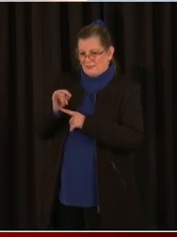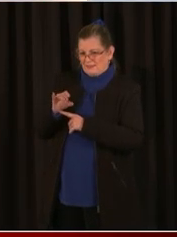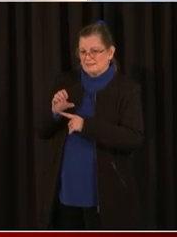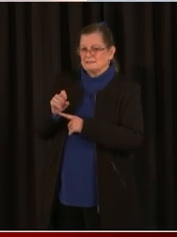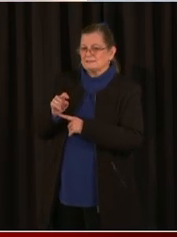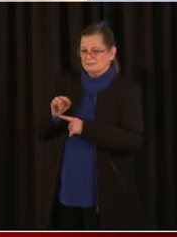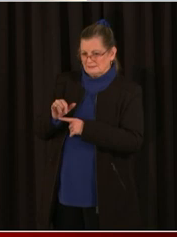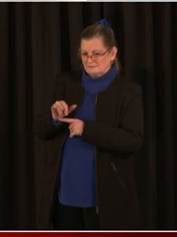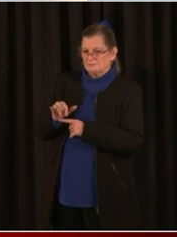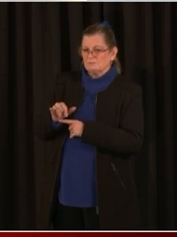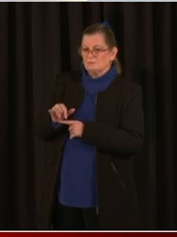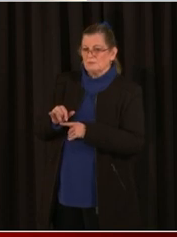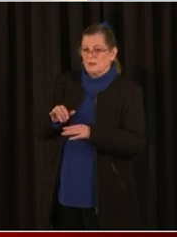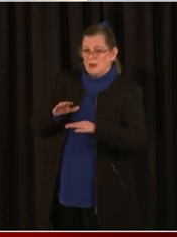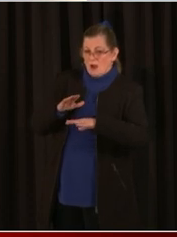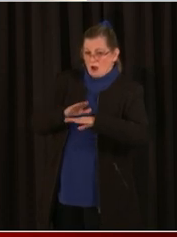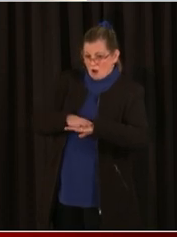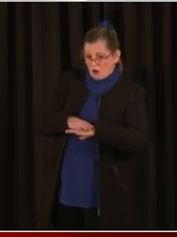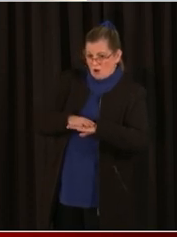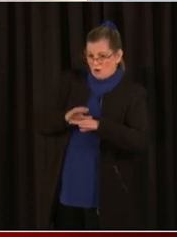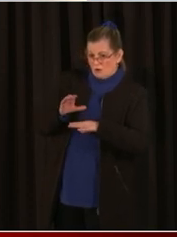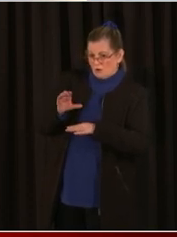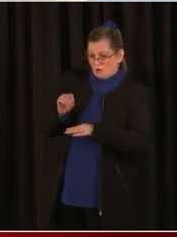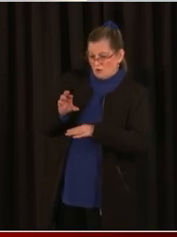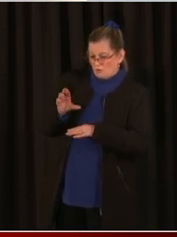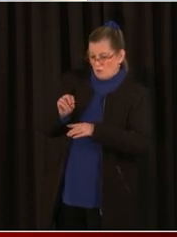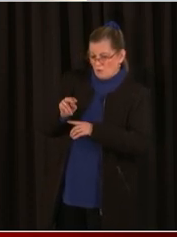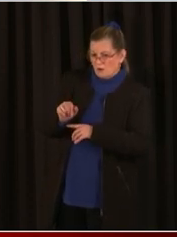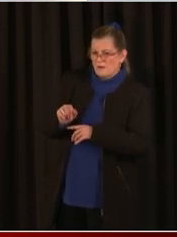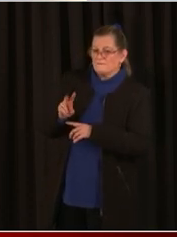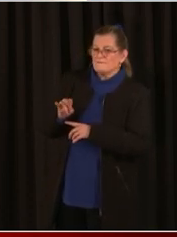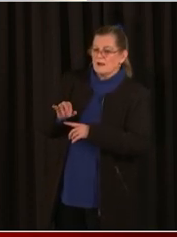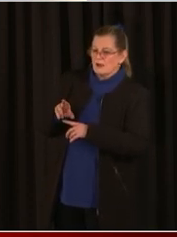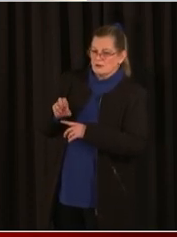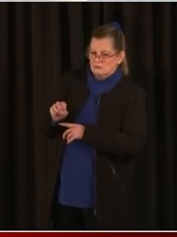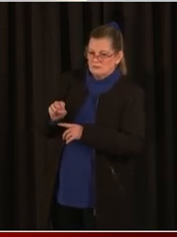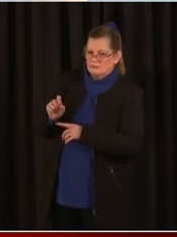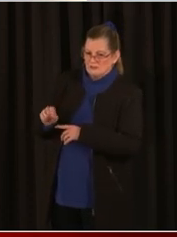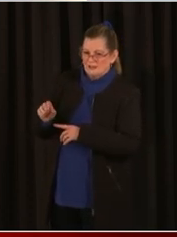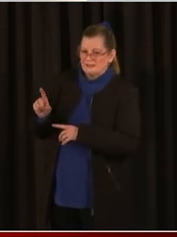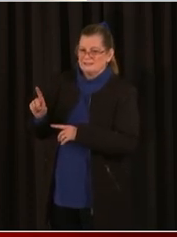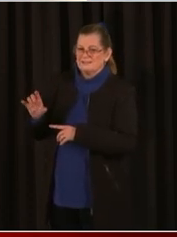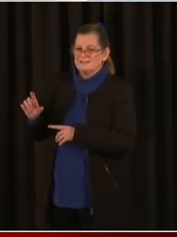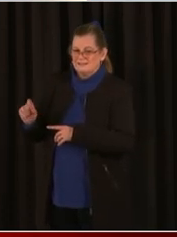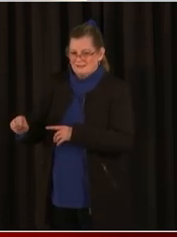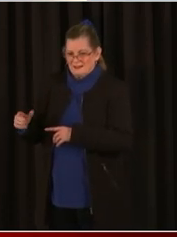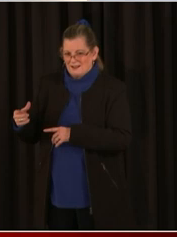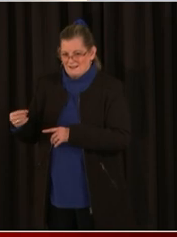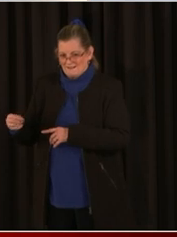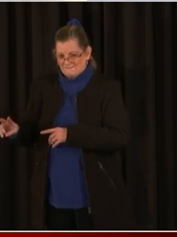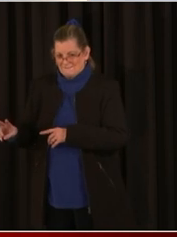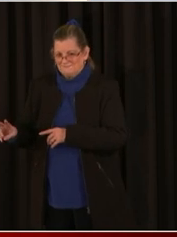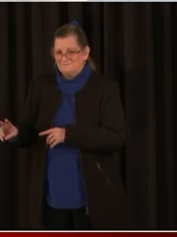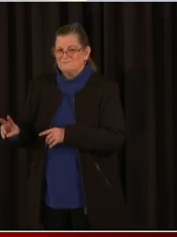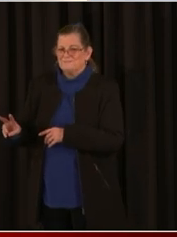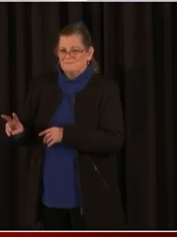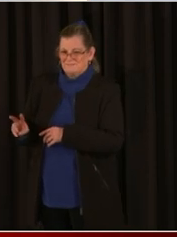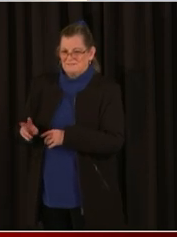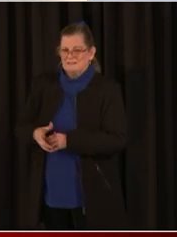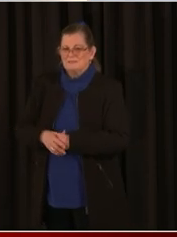coronavirus.dc.gov. As indicated, the data is incomplete. We continue to work with our healthcare providers